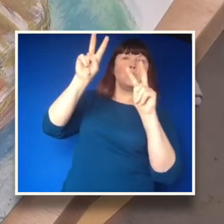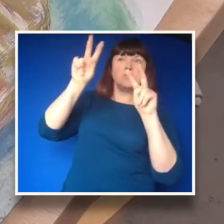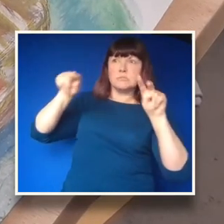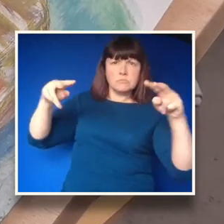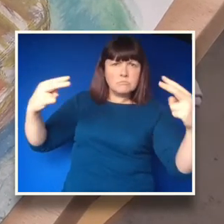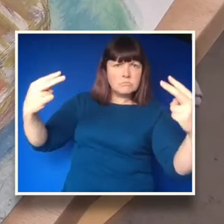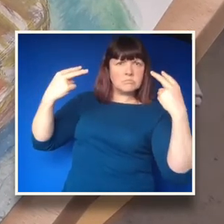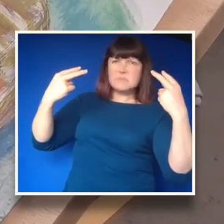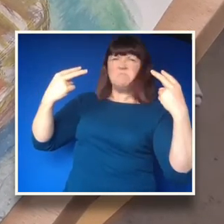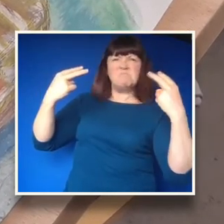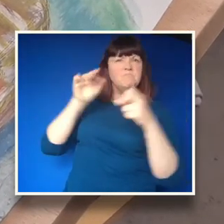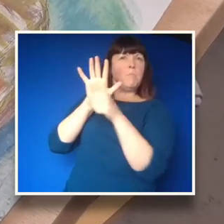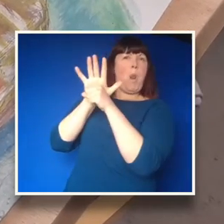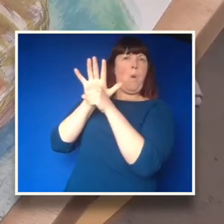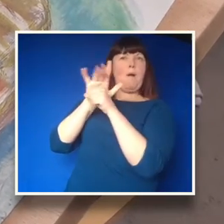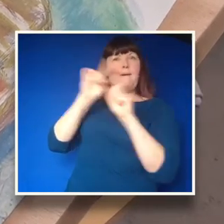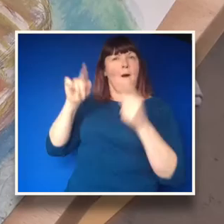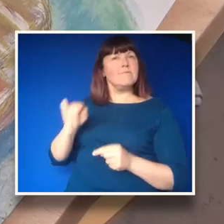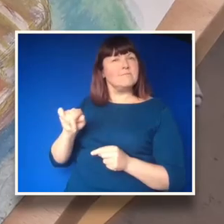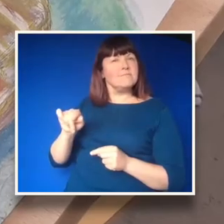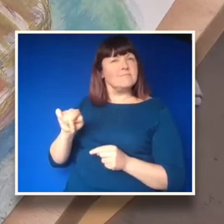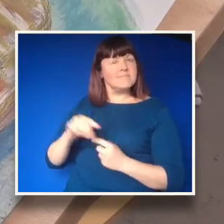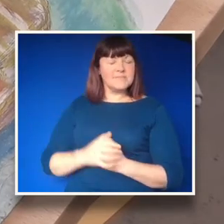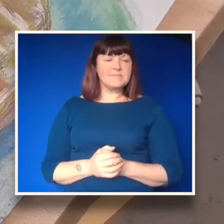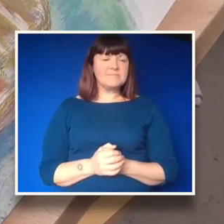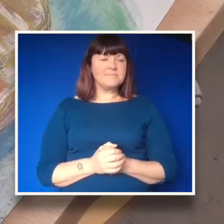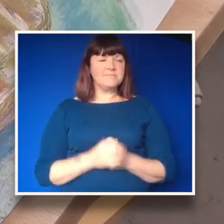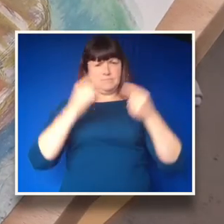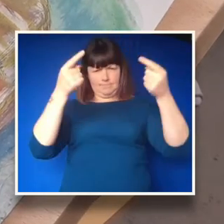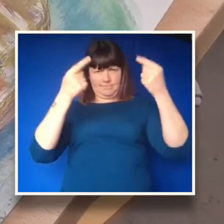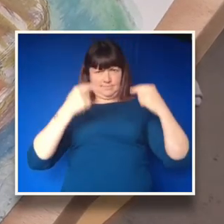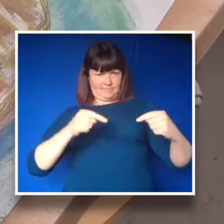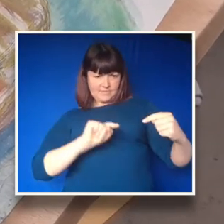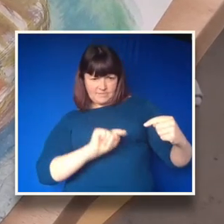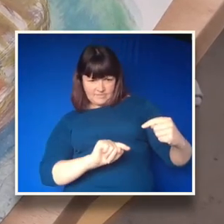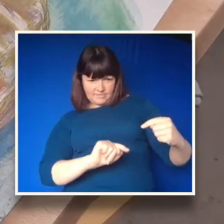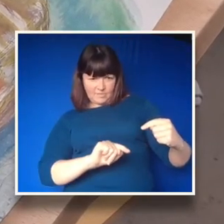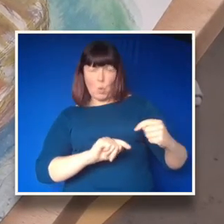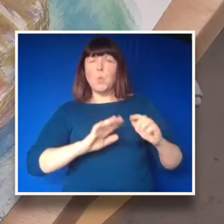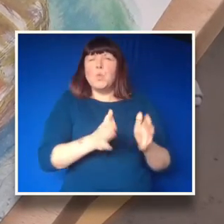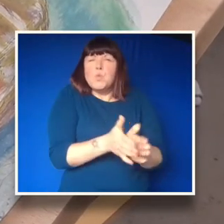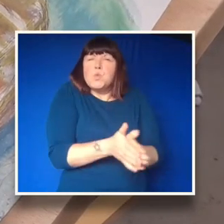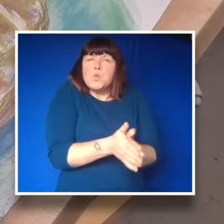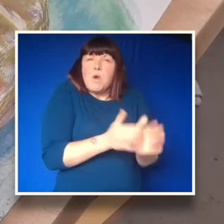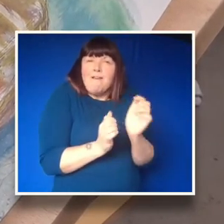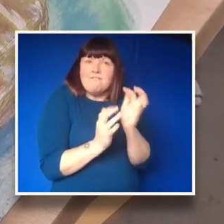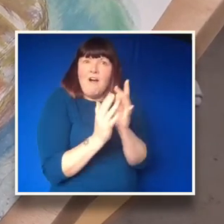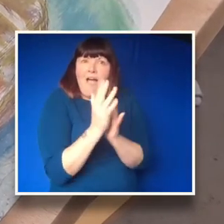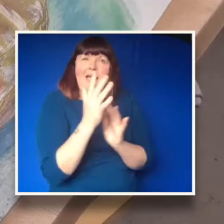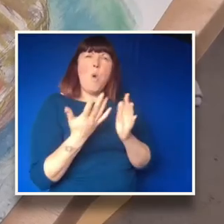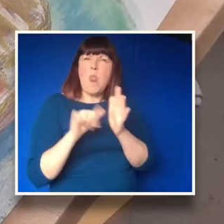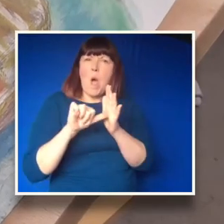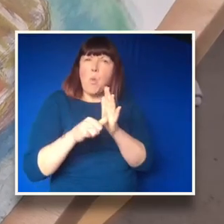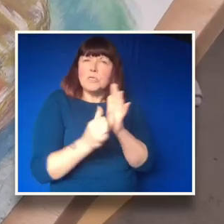in, so there's a bit of privacy there too. I've also got an open plan fire down here, or a wood